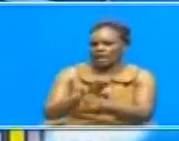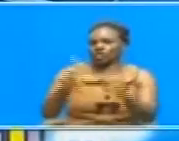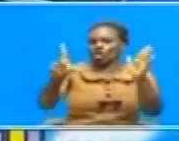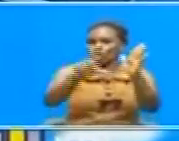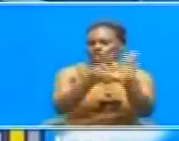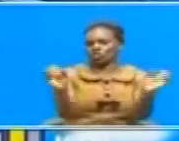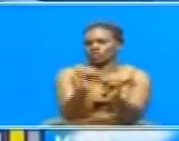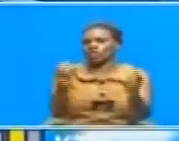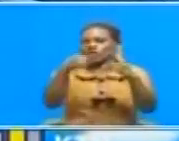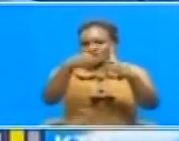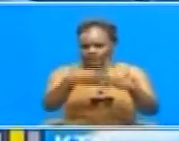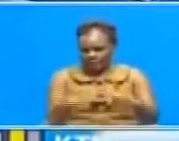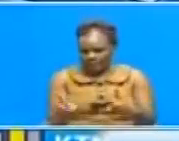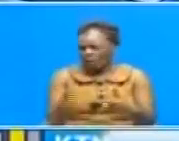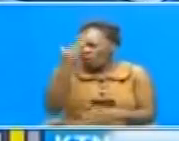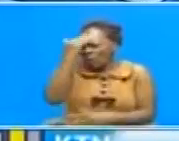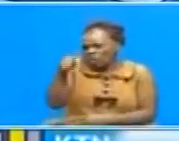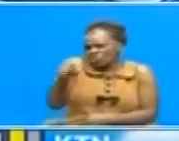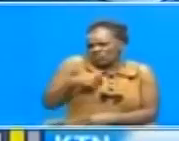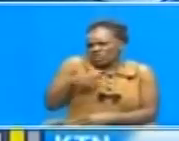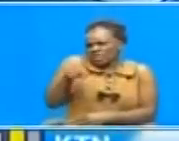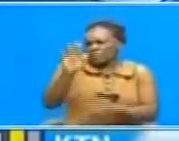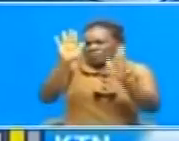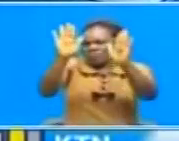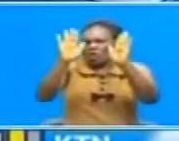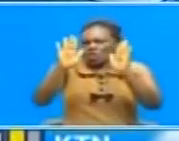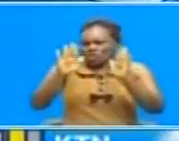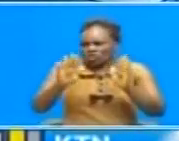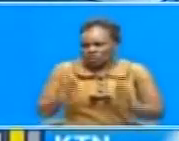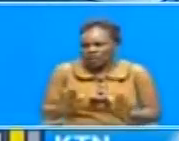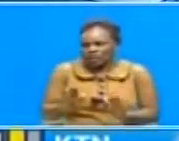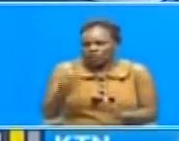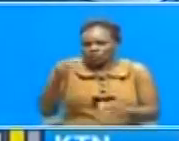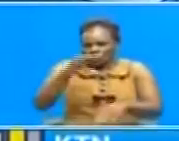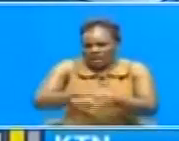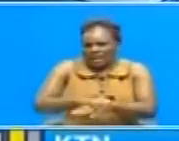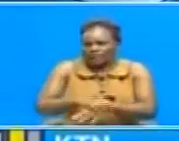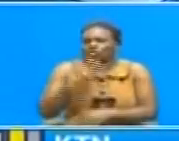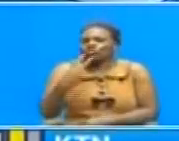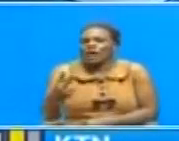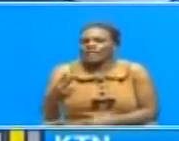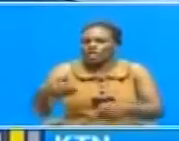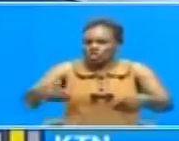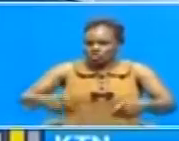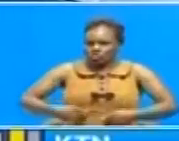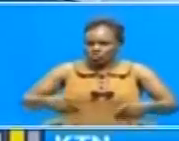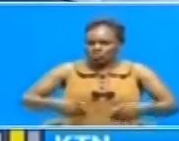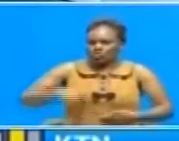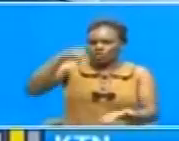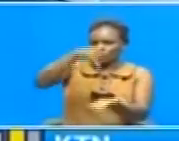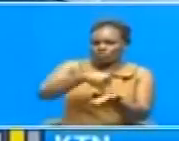let's start with the beginning of this. Why did you feel it was necessary to take 200 young people and engage in